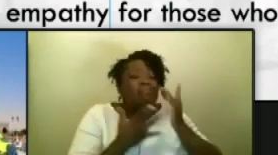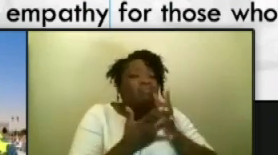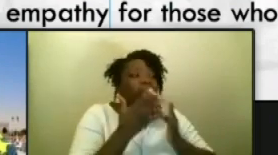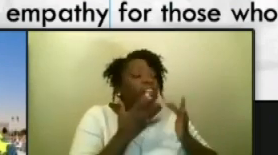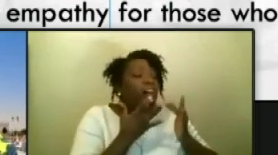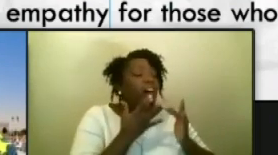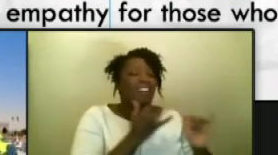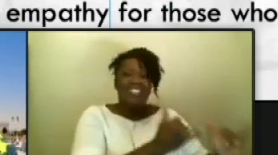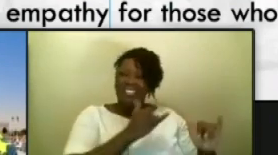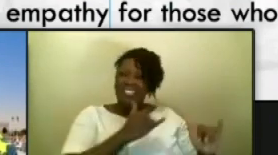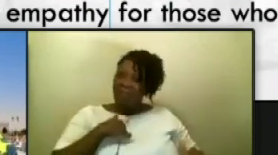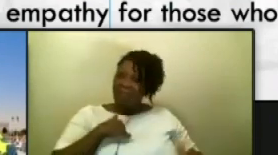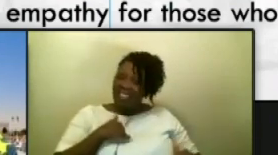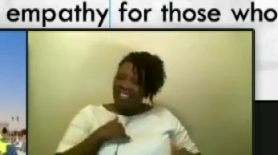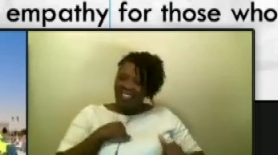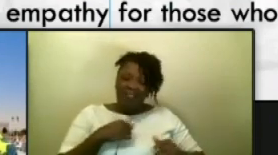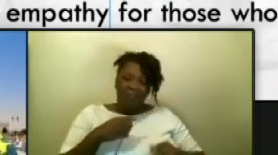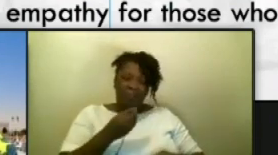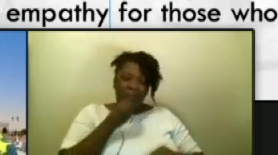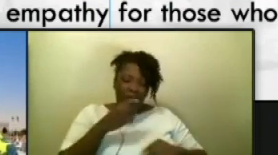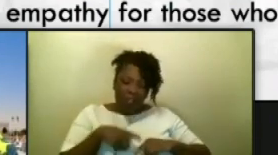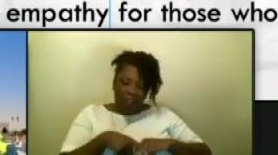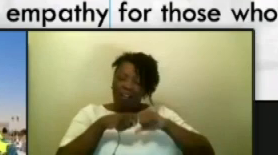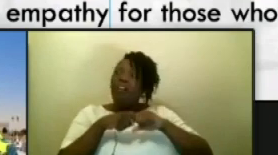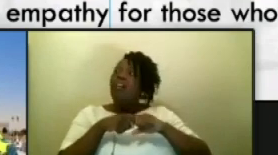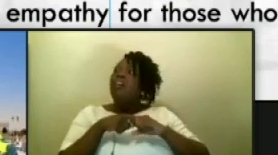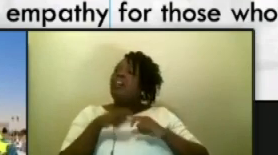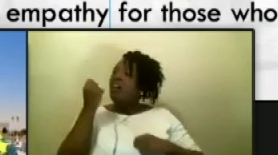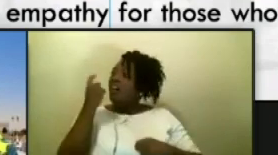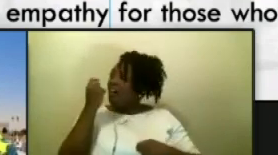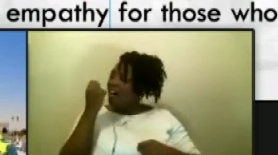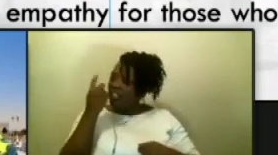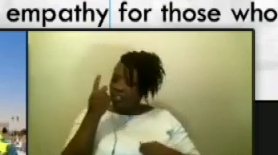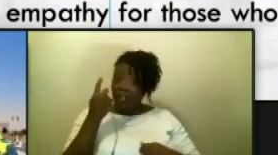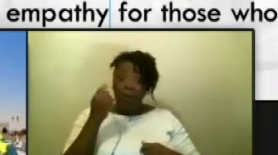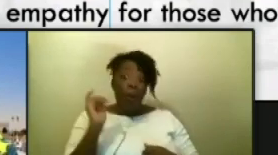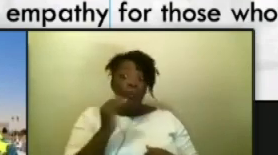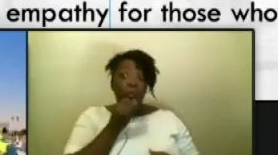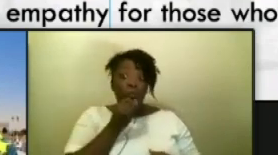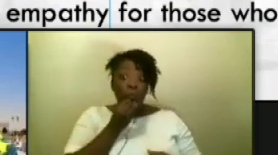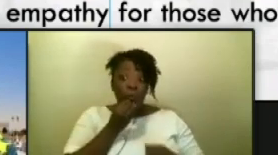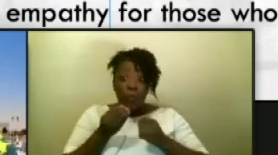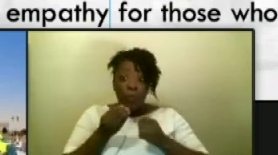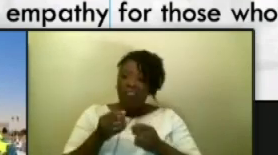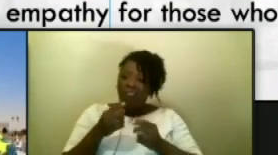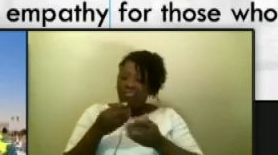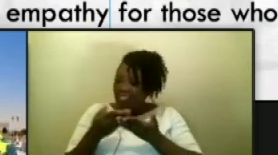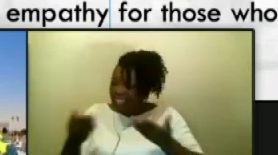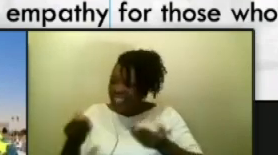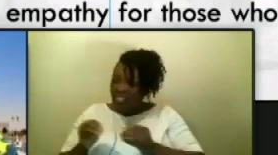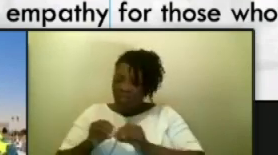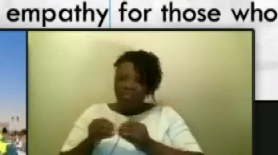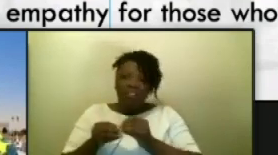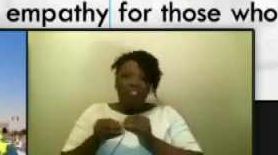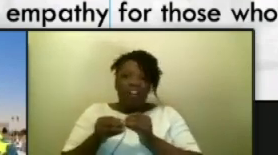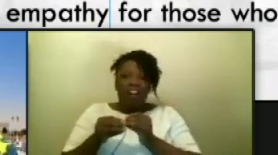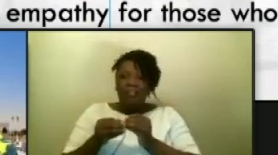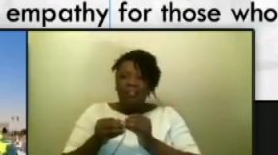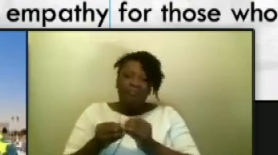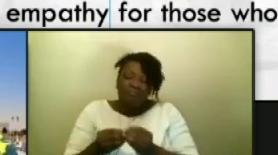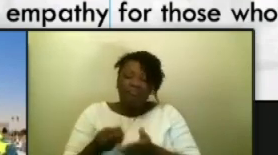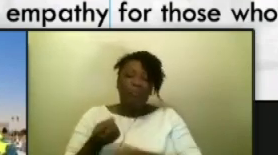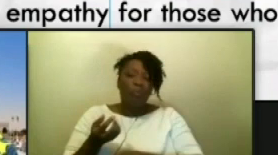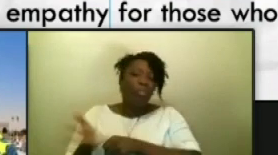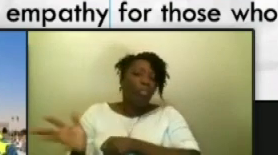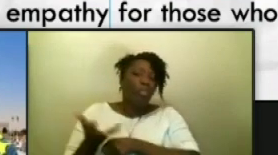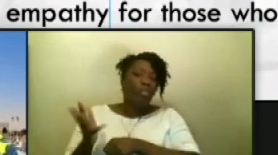than in those circumstances. It reminds Muslims not to be wasteful and to feel empathy for those who face hunger on a daily basis. But something